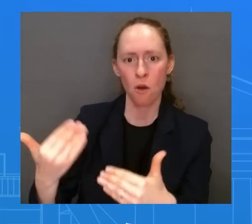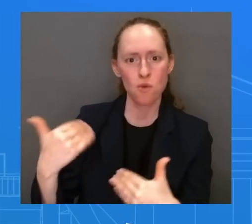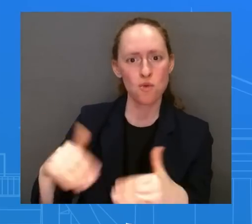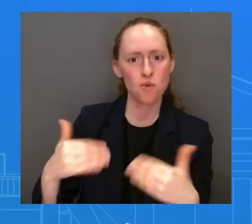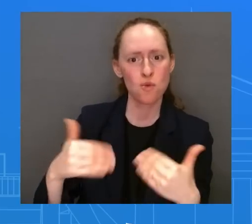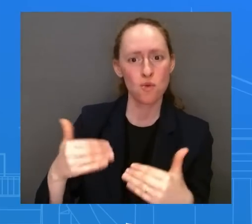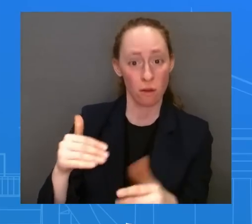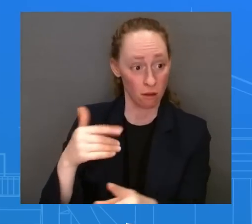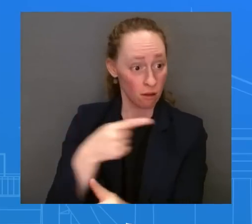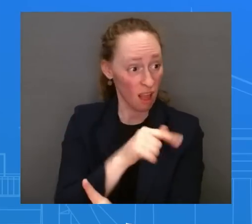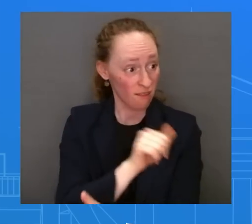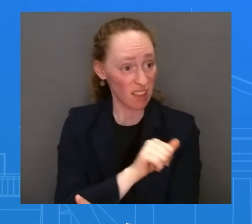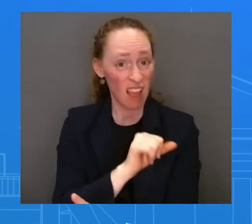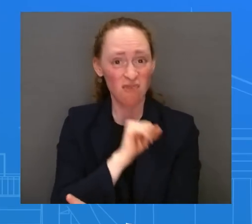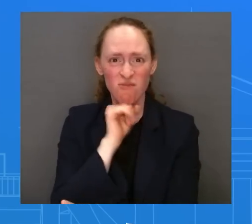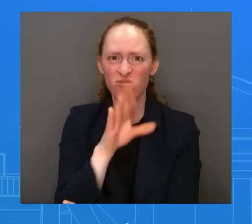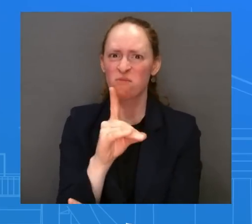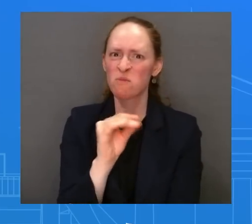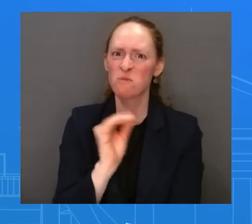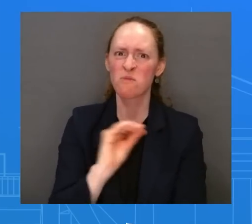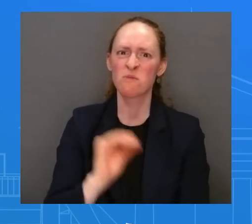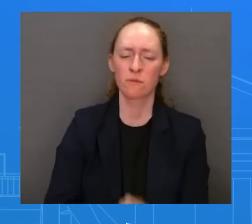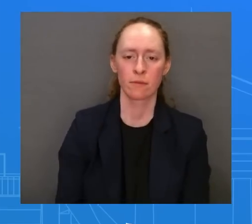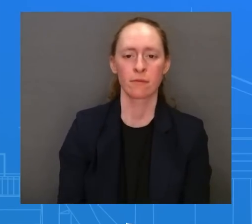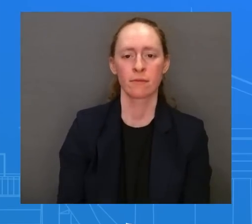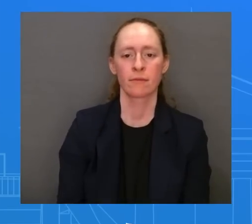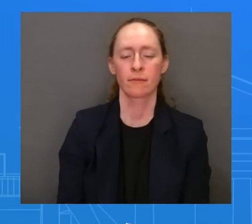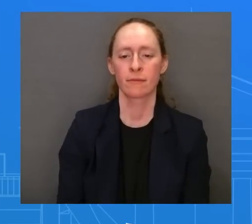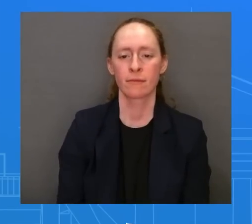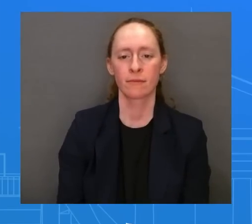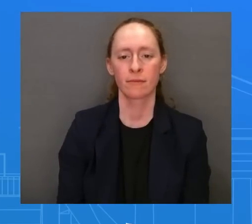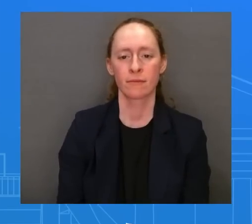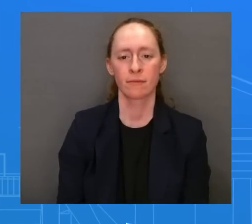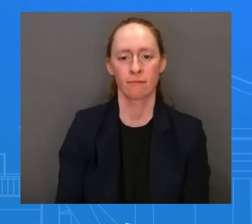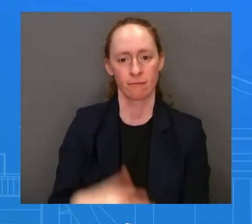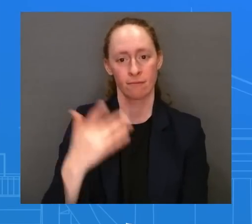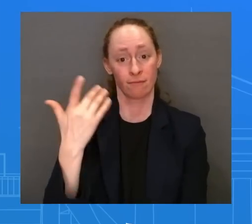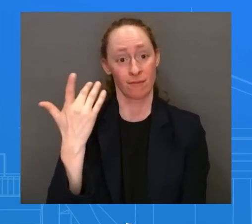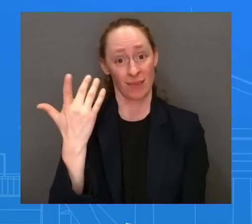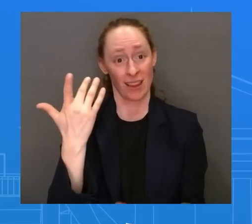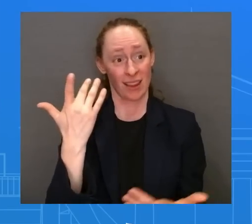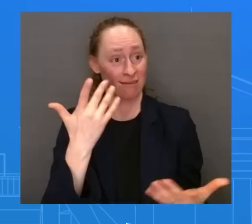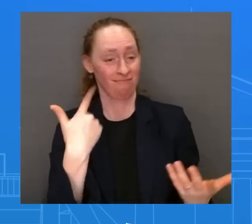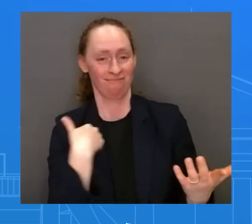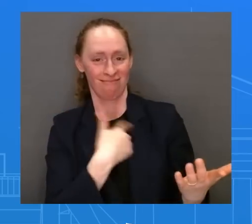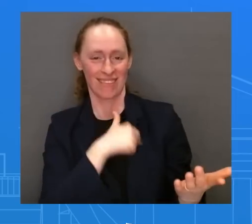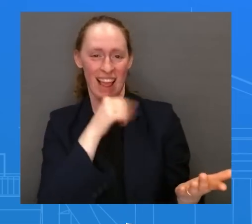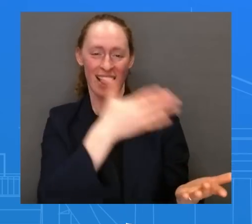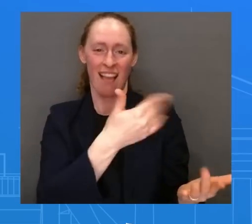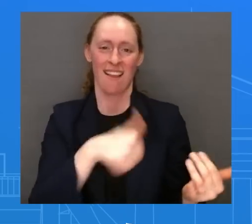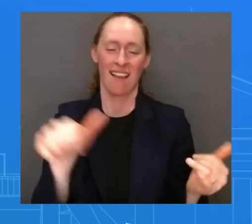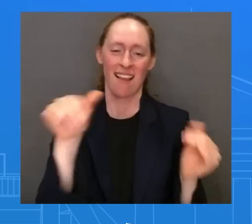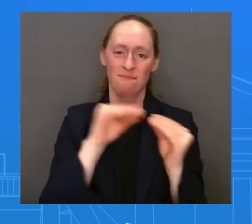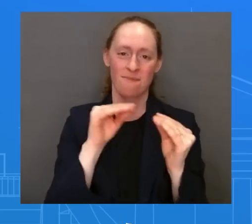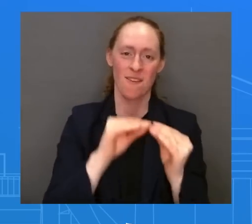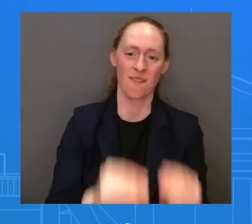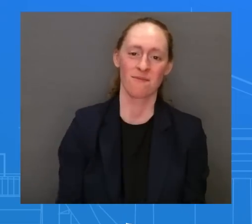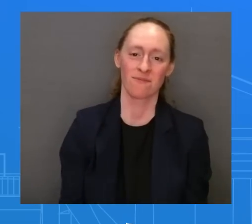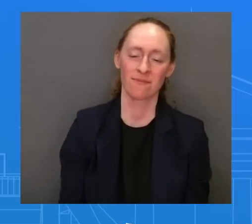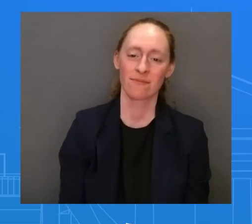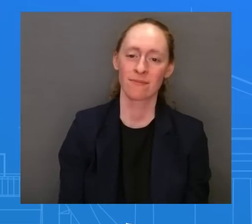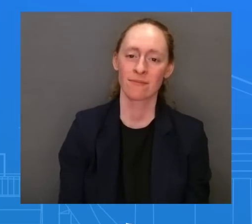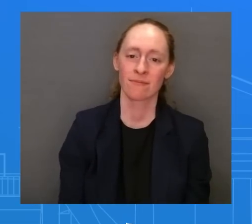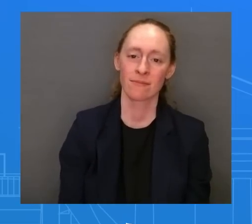because we are no longer in Afghanistan and take a look at the incredible leadership of the United States in support for